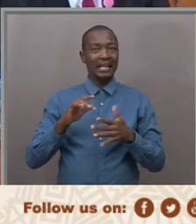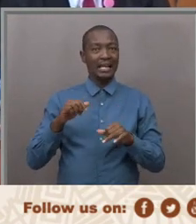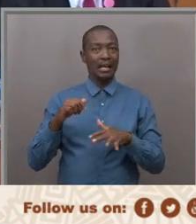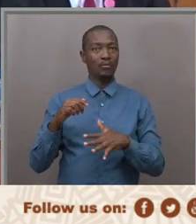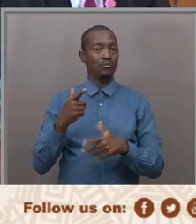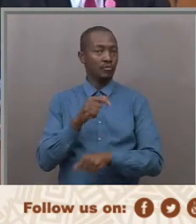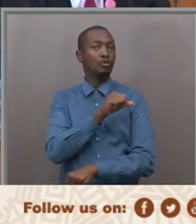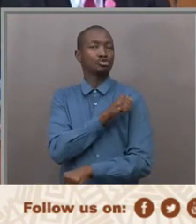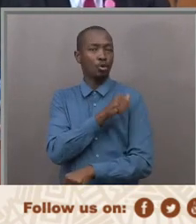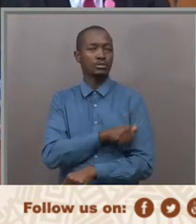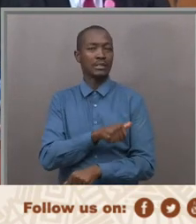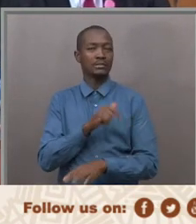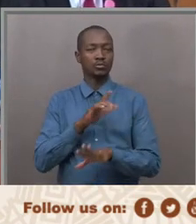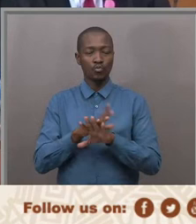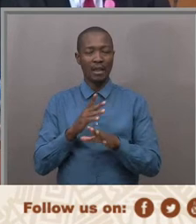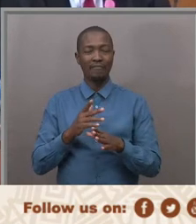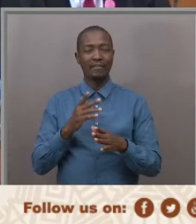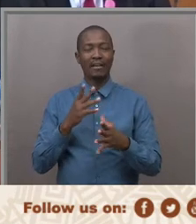the cutting edge